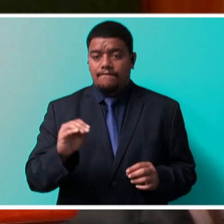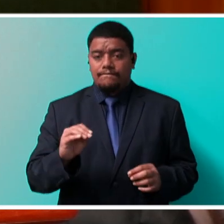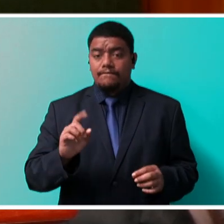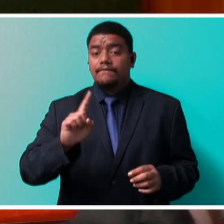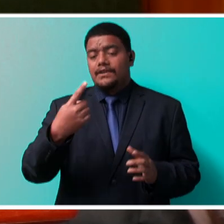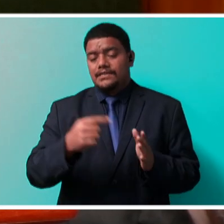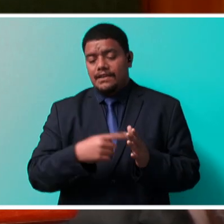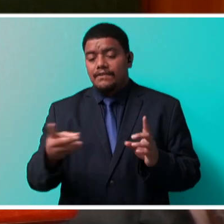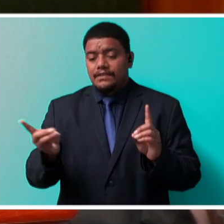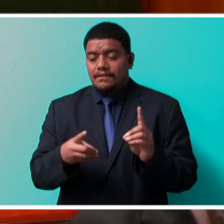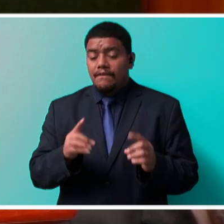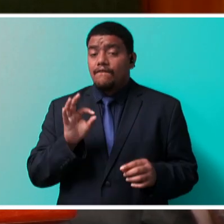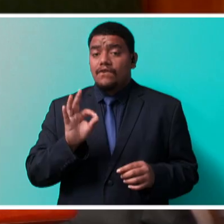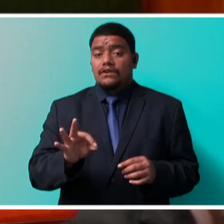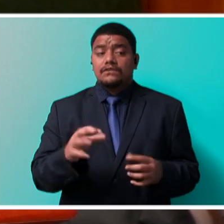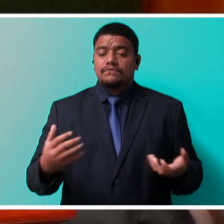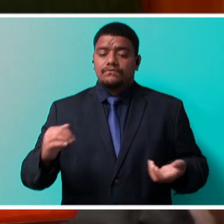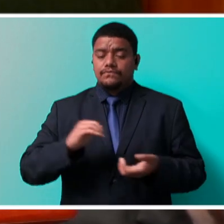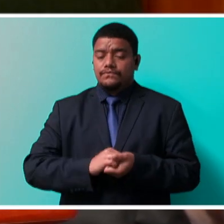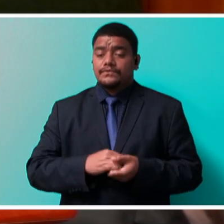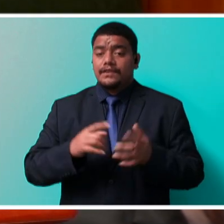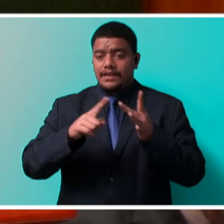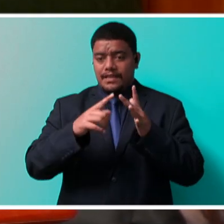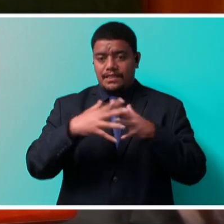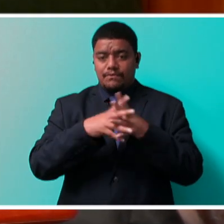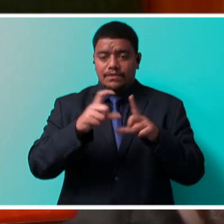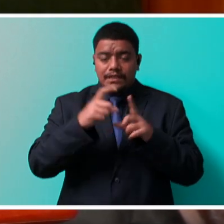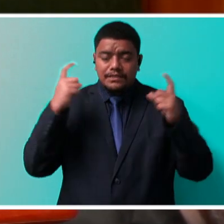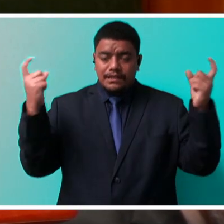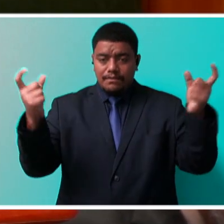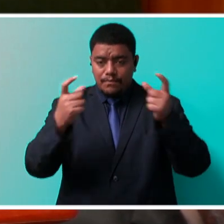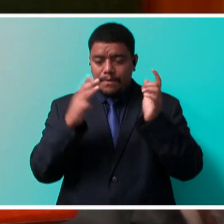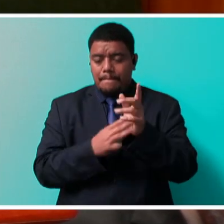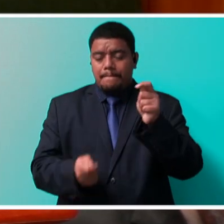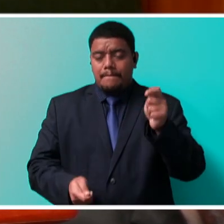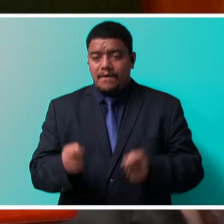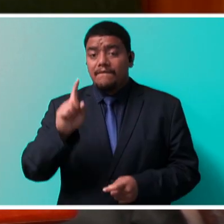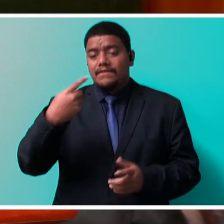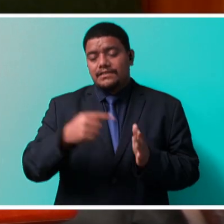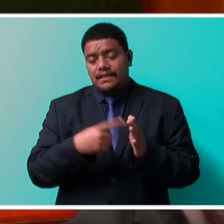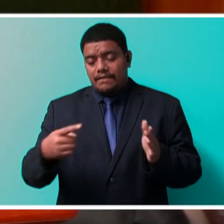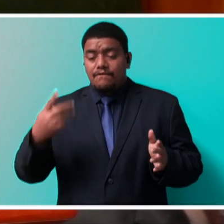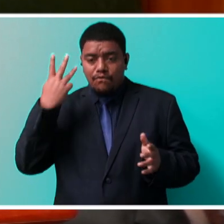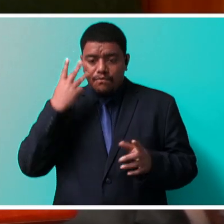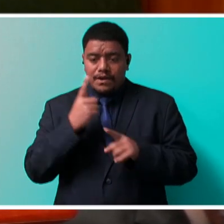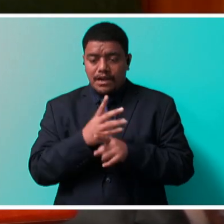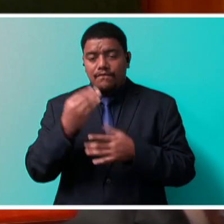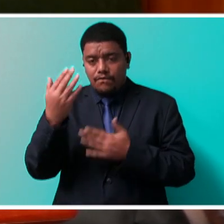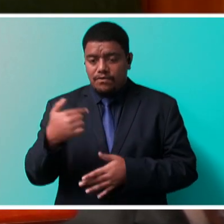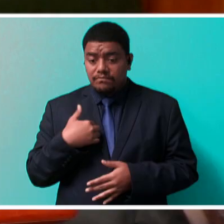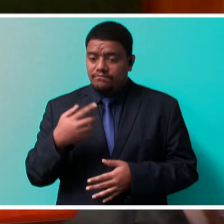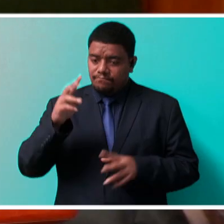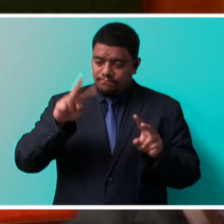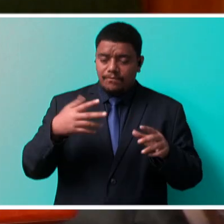ever Disciplined Forces Combined IWD celebration and march, and first ever Women Guard of Honor I was honored to